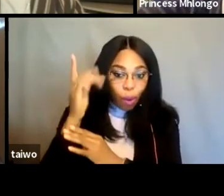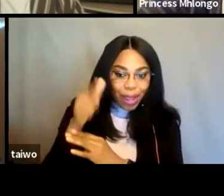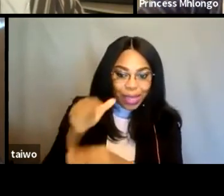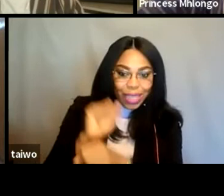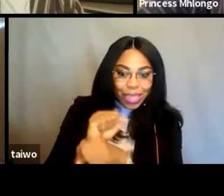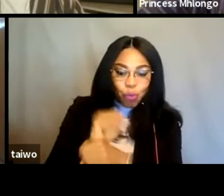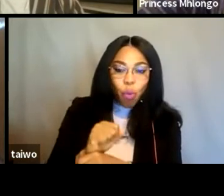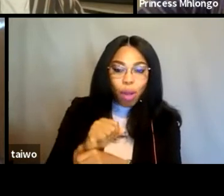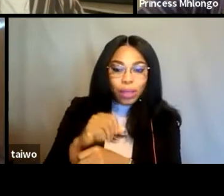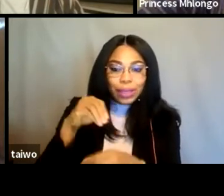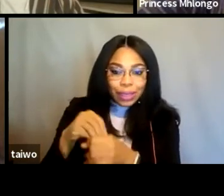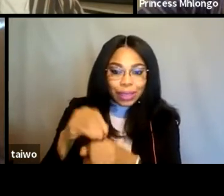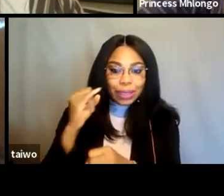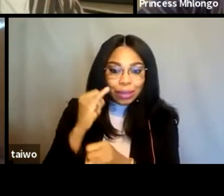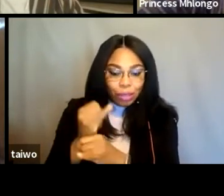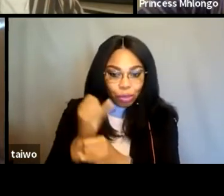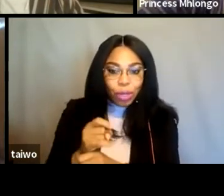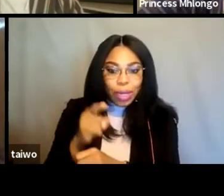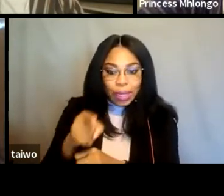a person